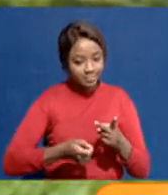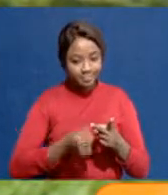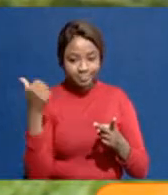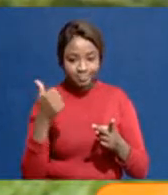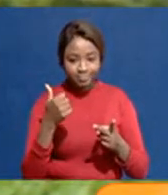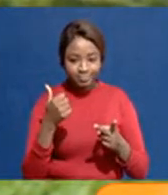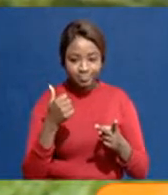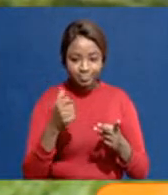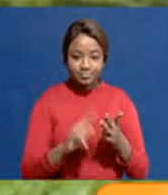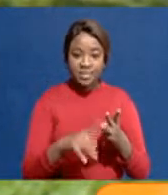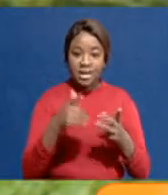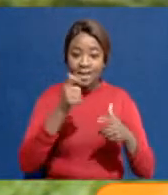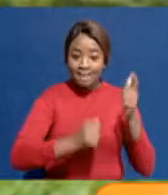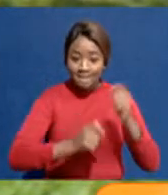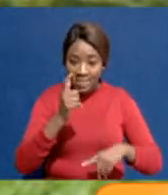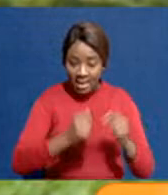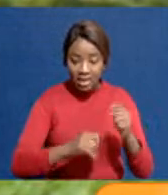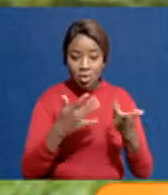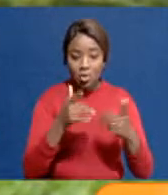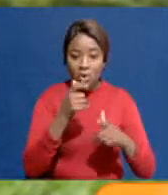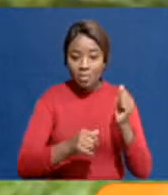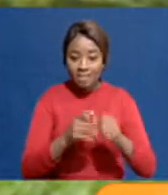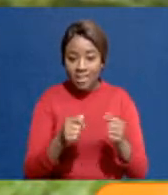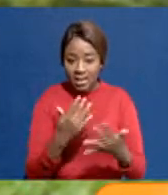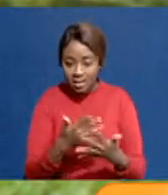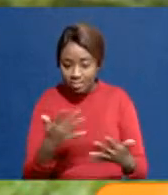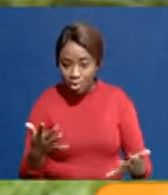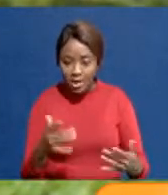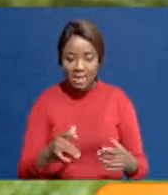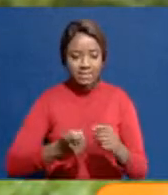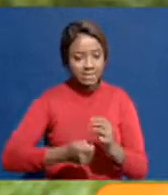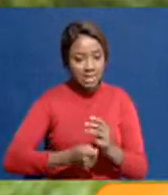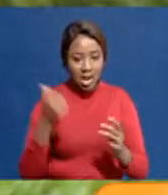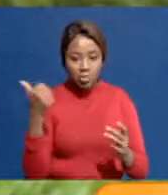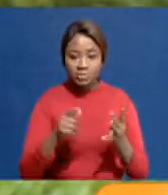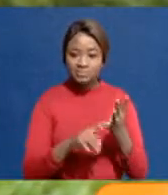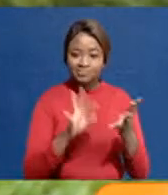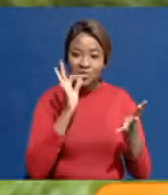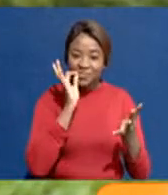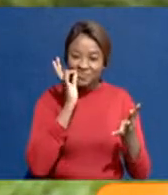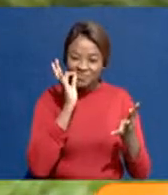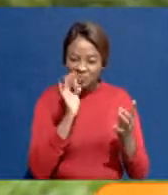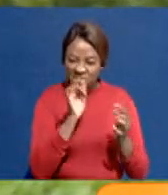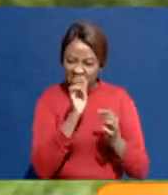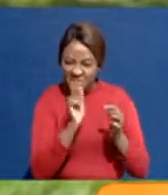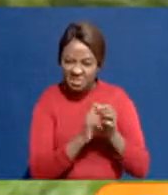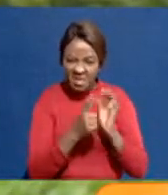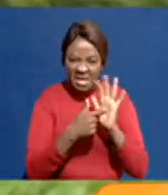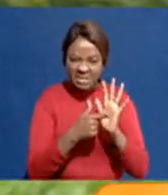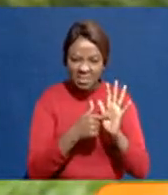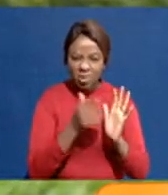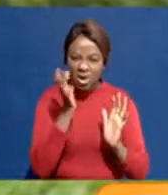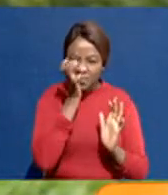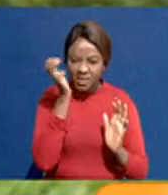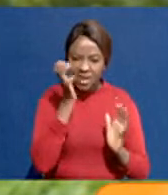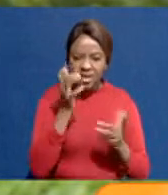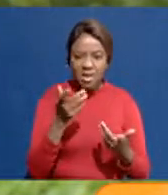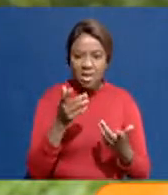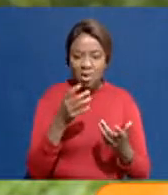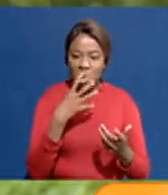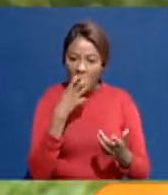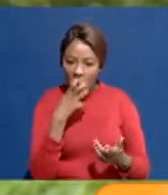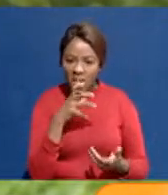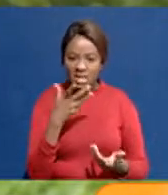and milk and milk products, and then some fruits that, like the citrus fruits that